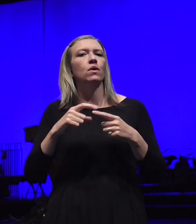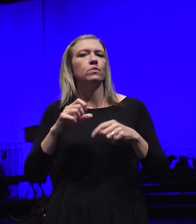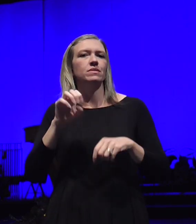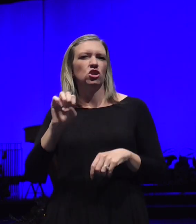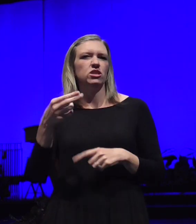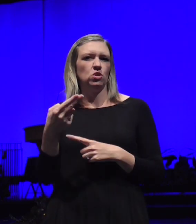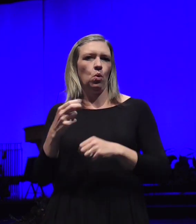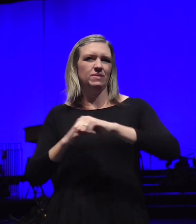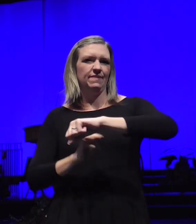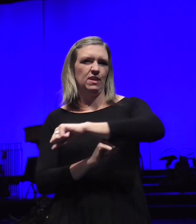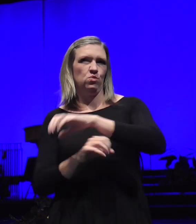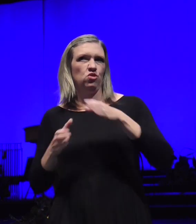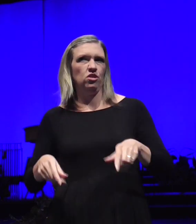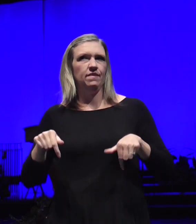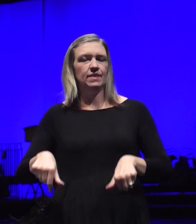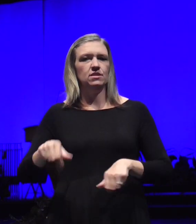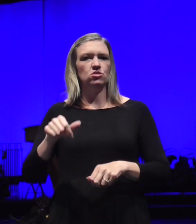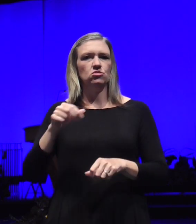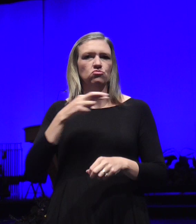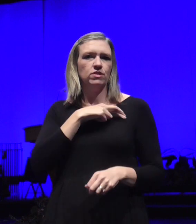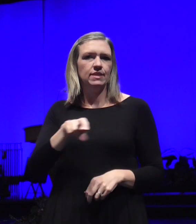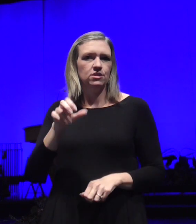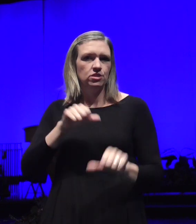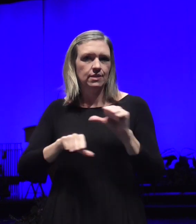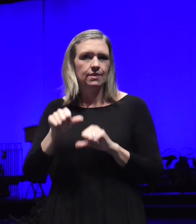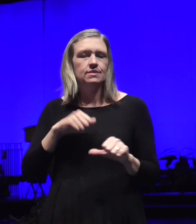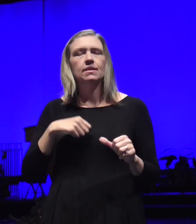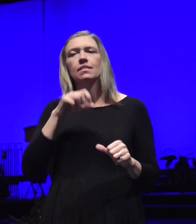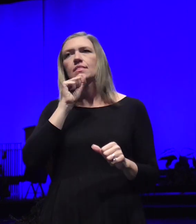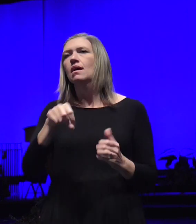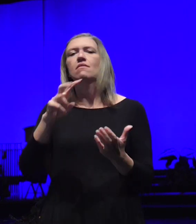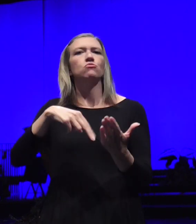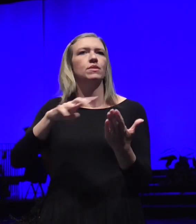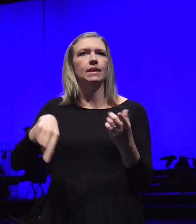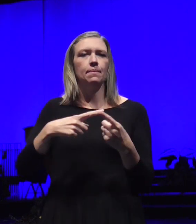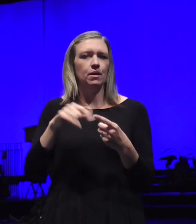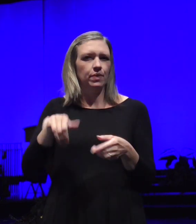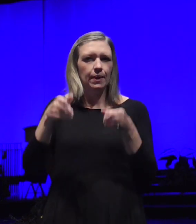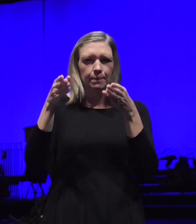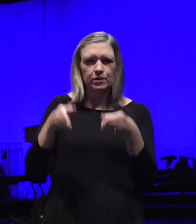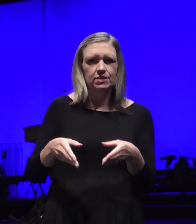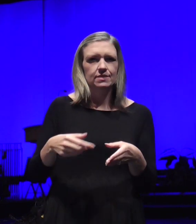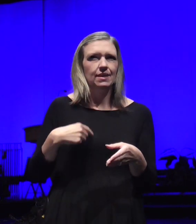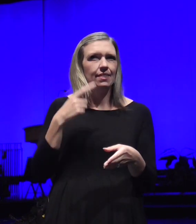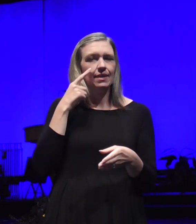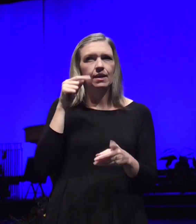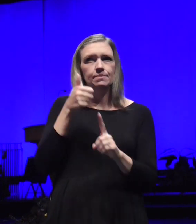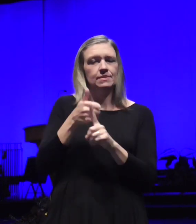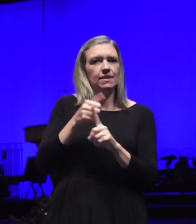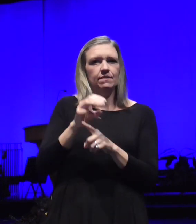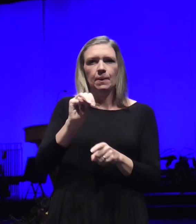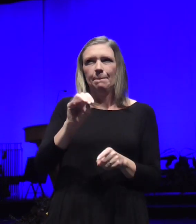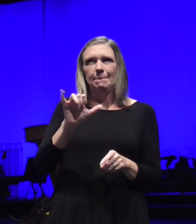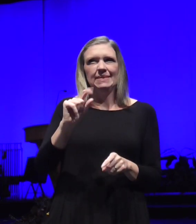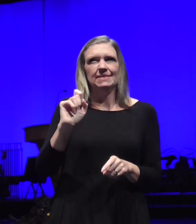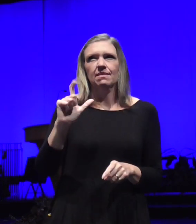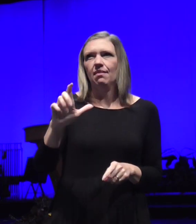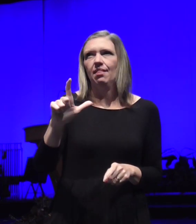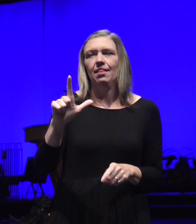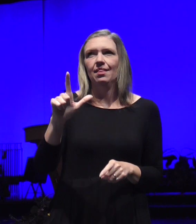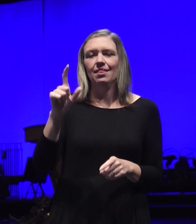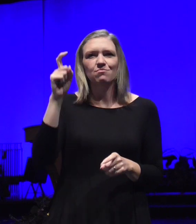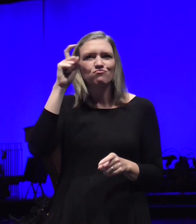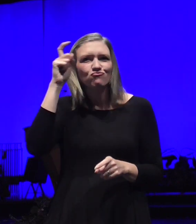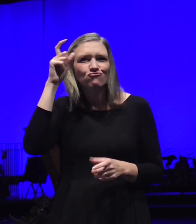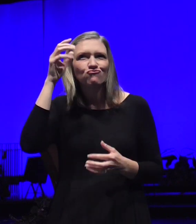founder of religious science, and I love reading about him. He had to have been a mystical gentleman, and even mystical as